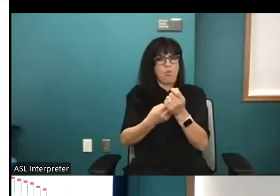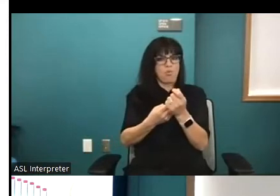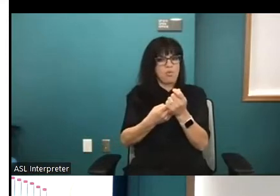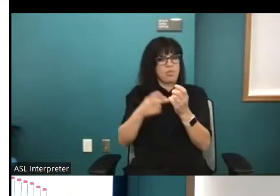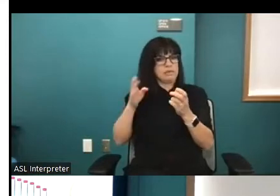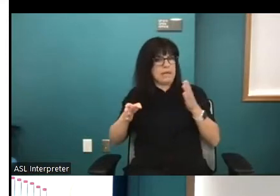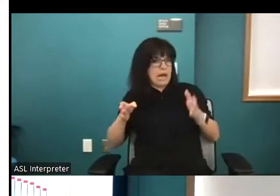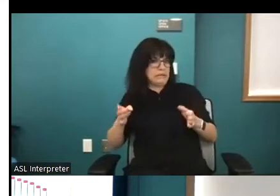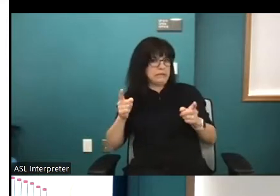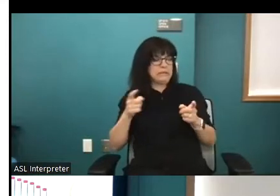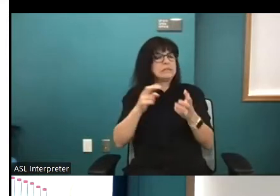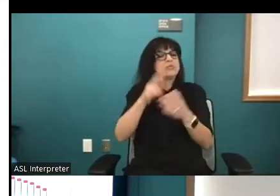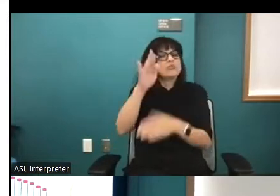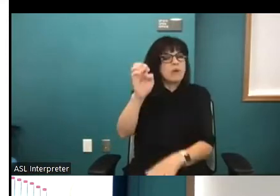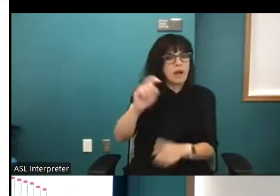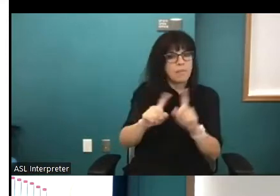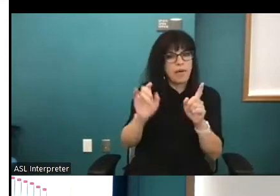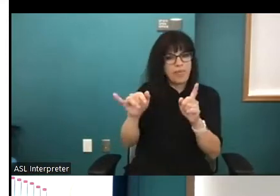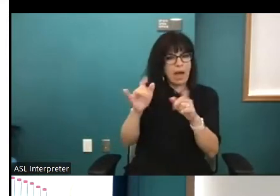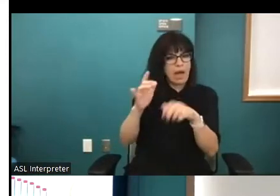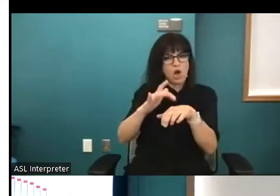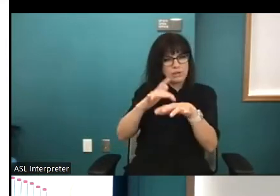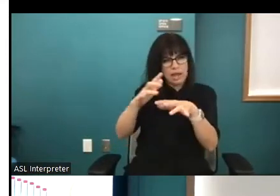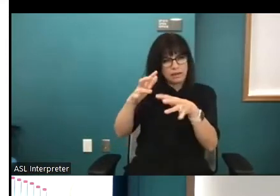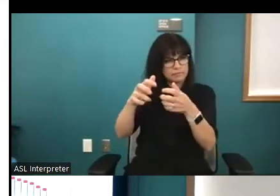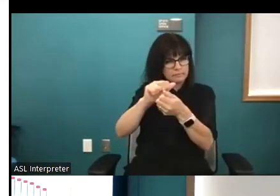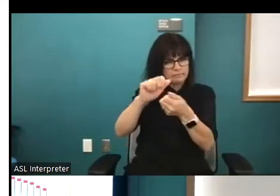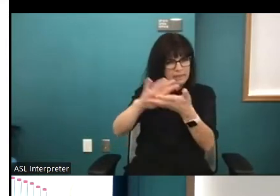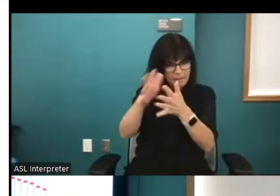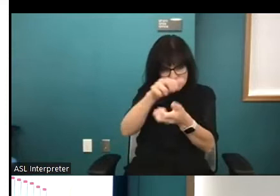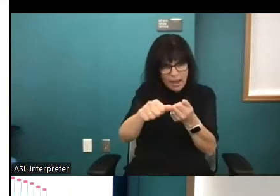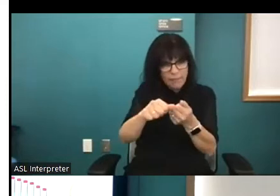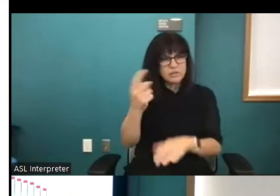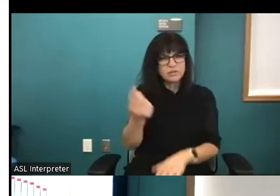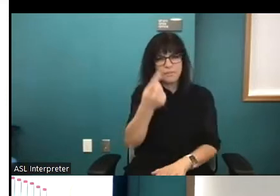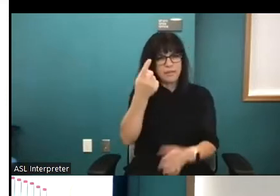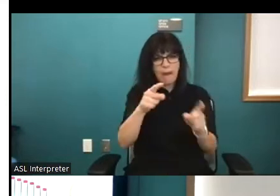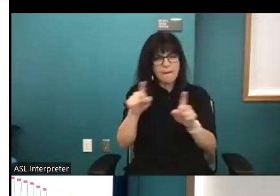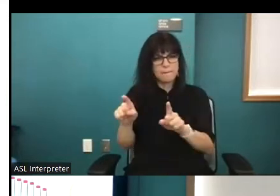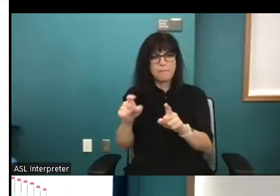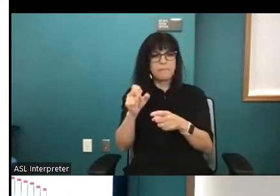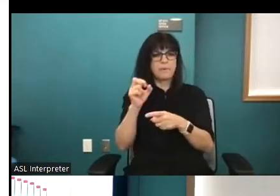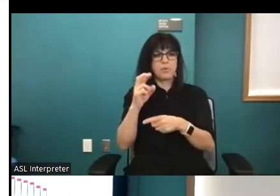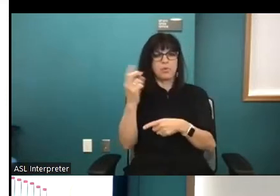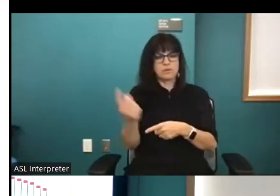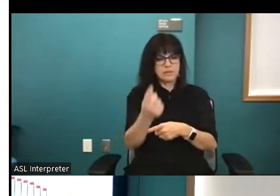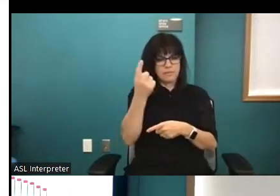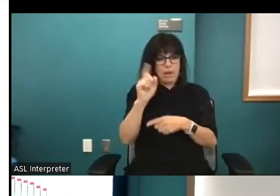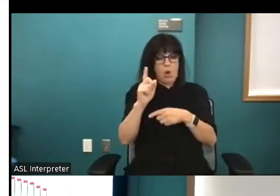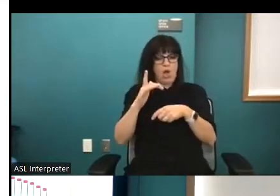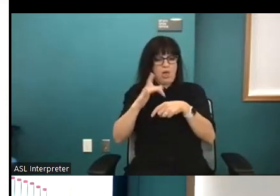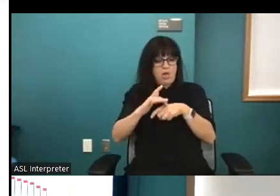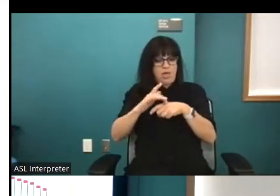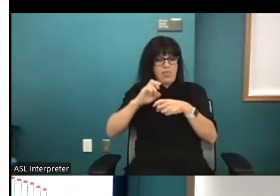So usually it's like that contact got damaged or something, or there's something about where it's touching